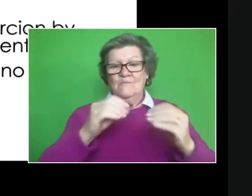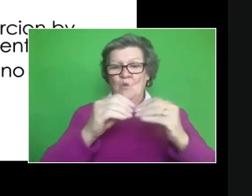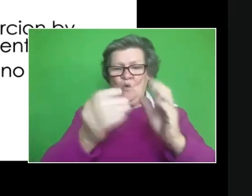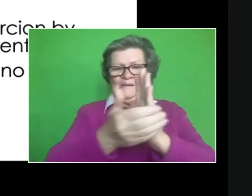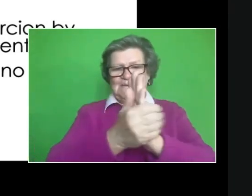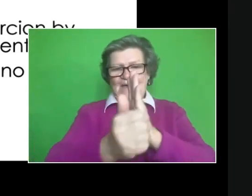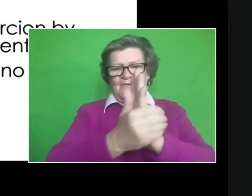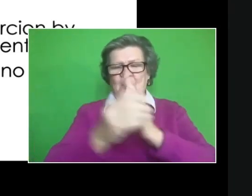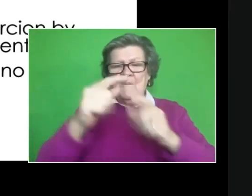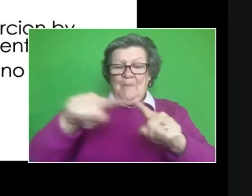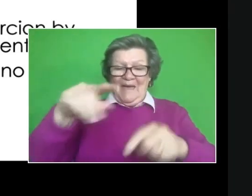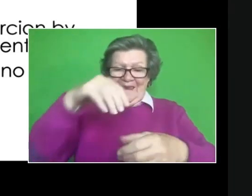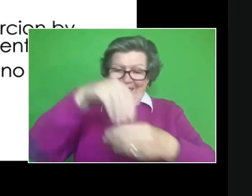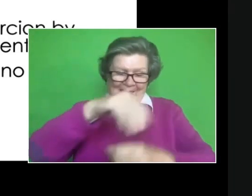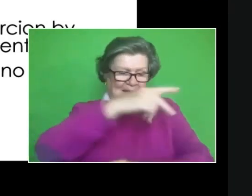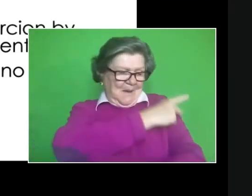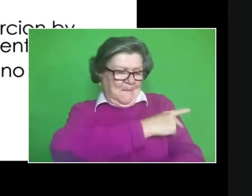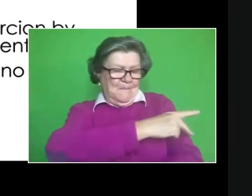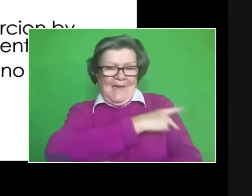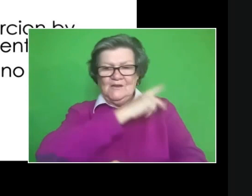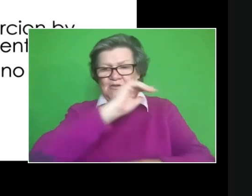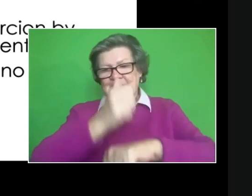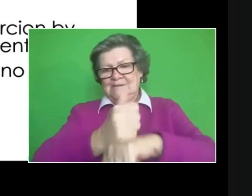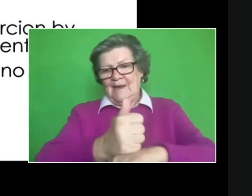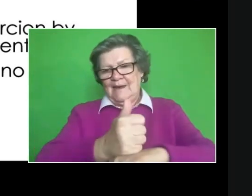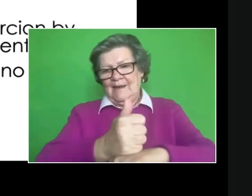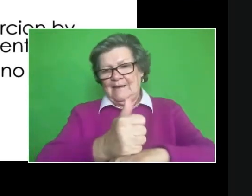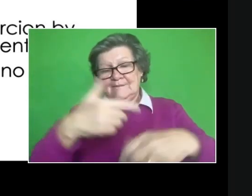settings are just ripe for sometimes,